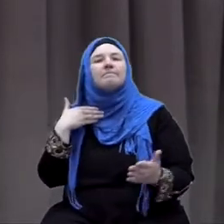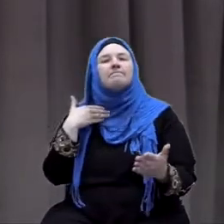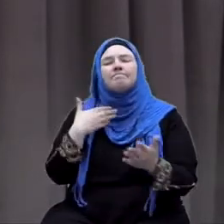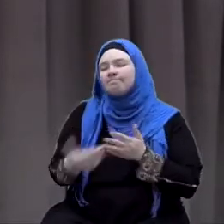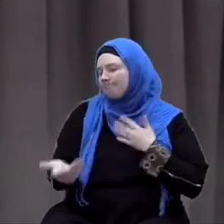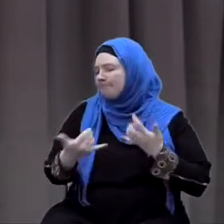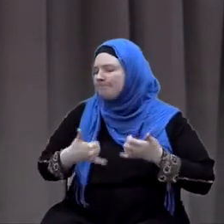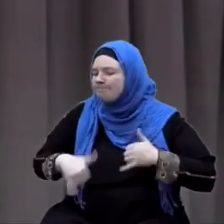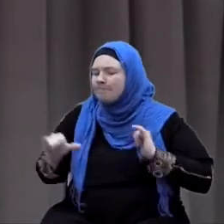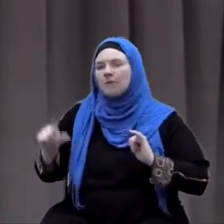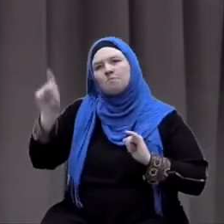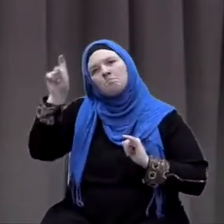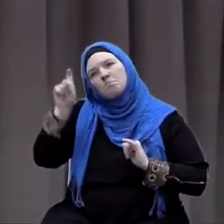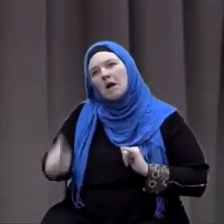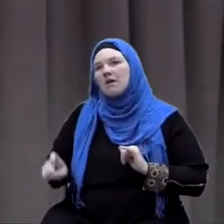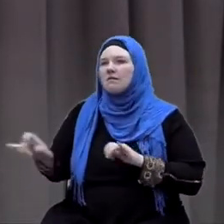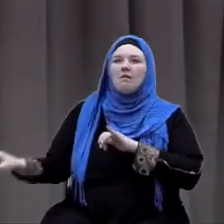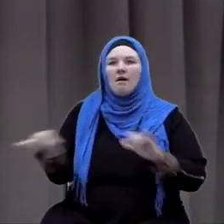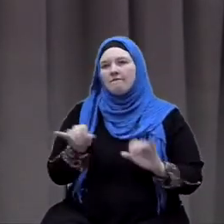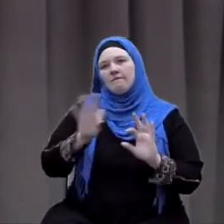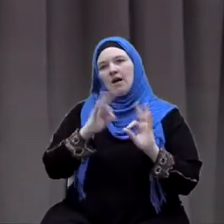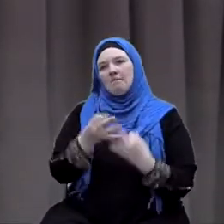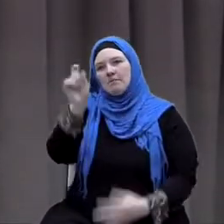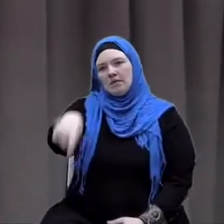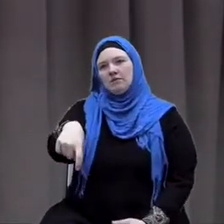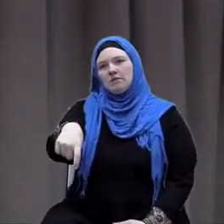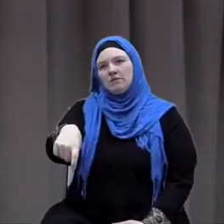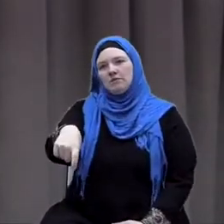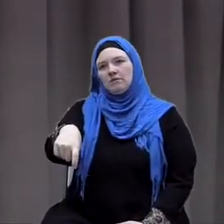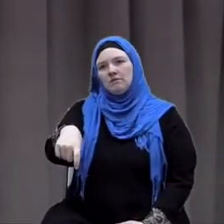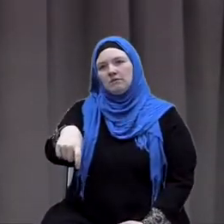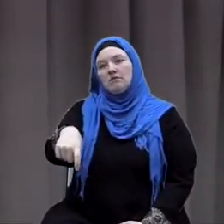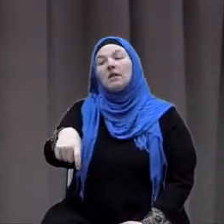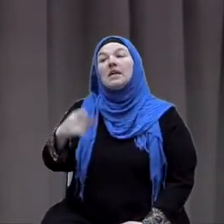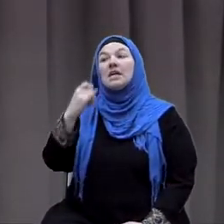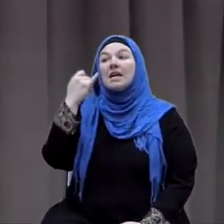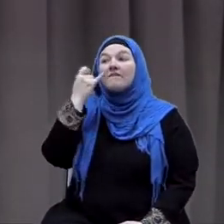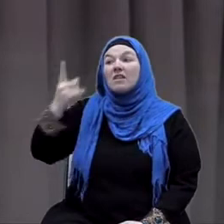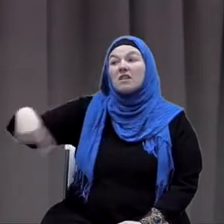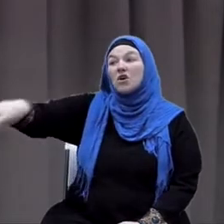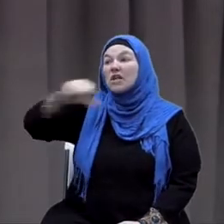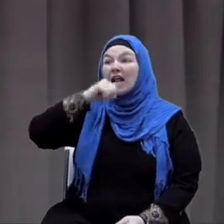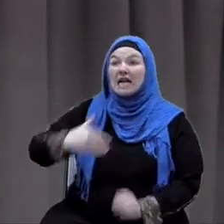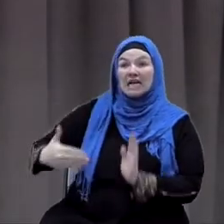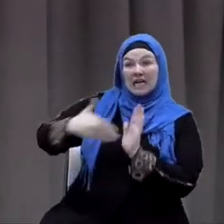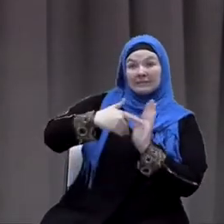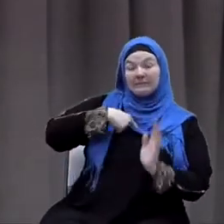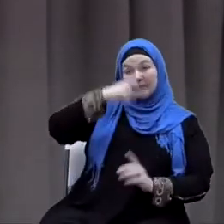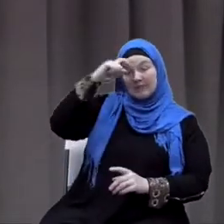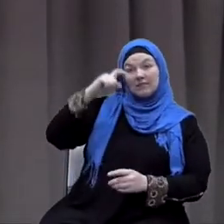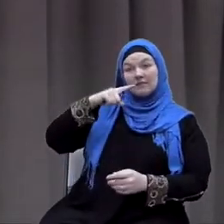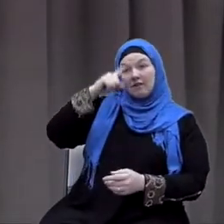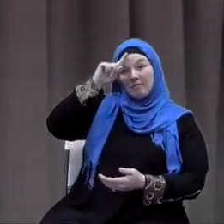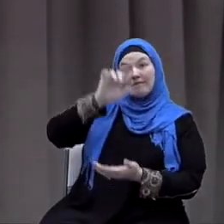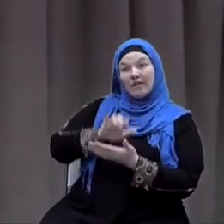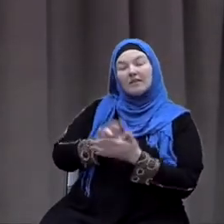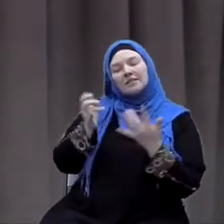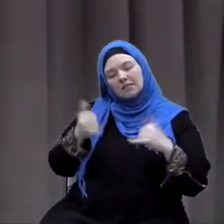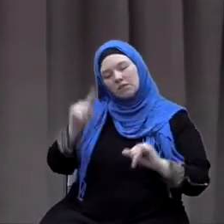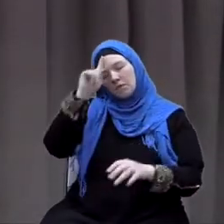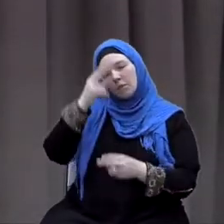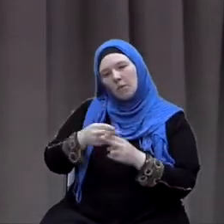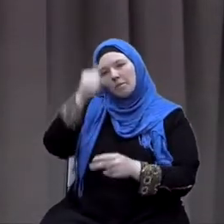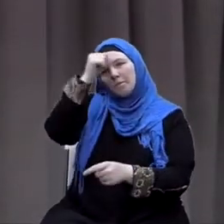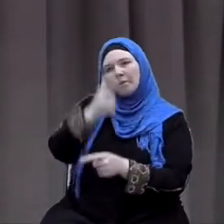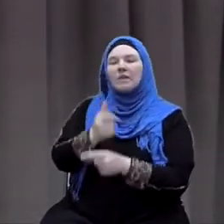Muslims are not turning against me because of my faith. They are all brothers and sisters